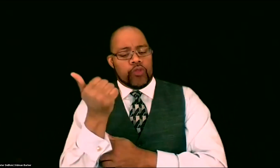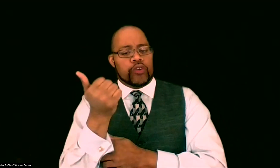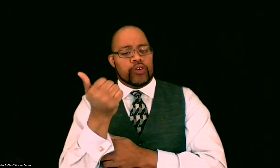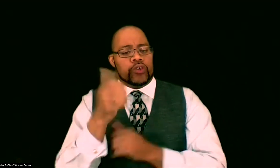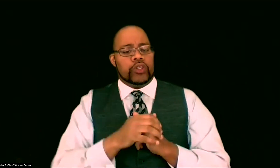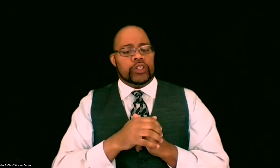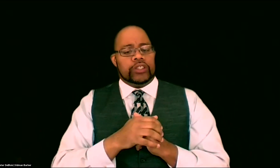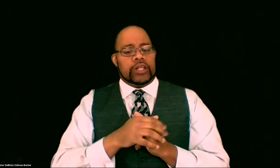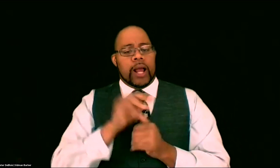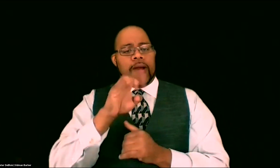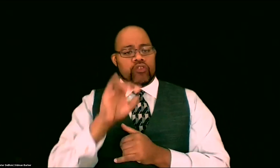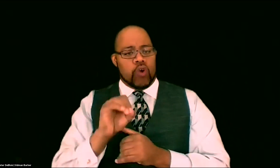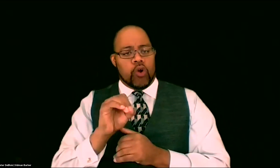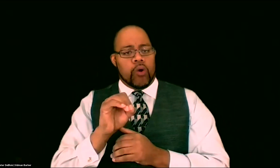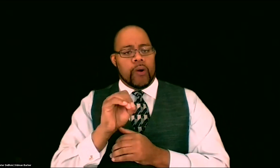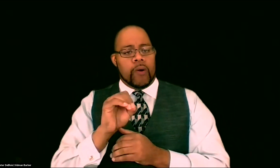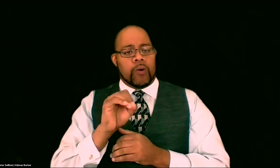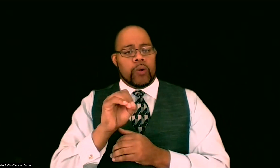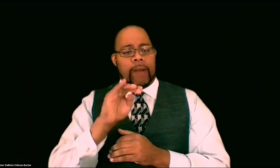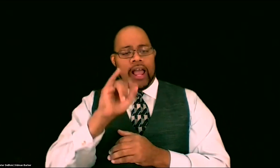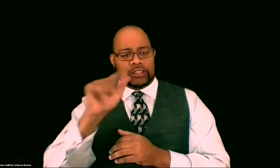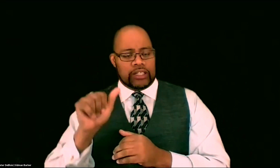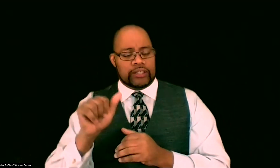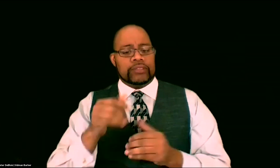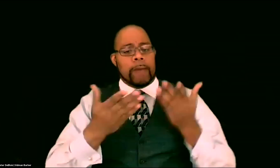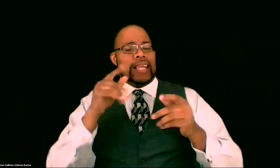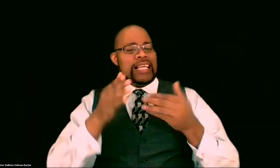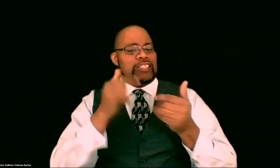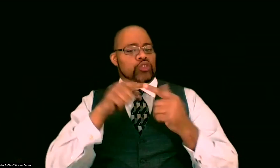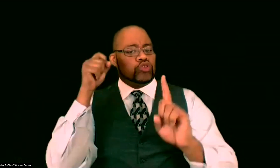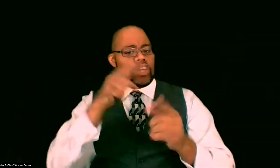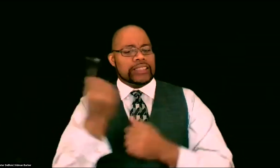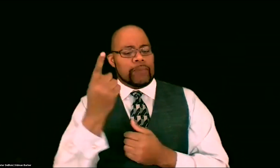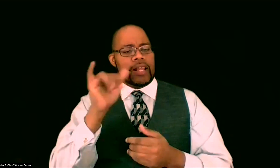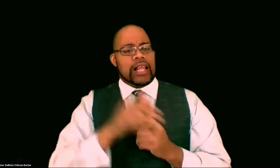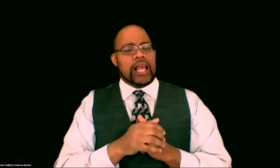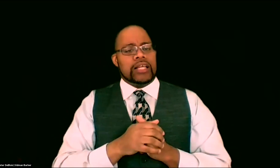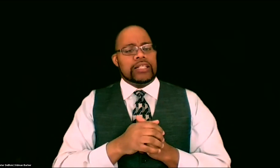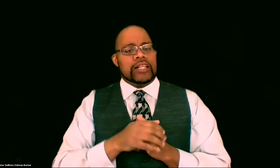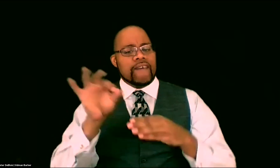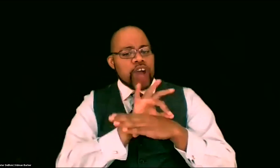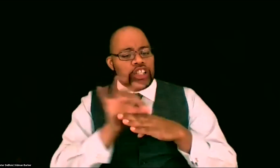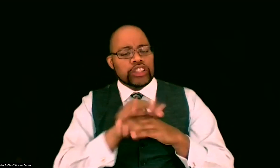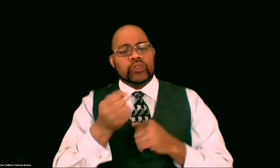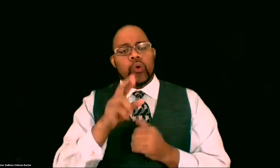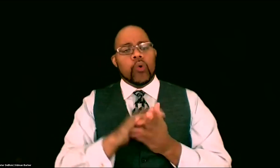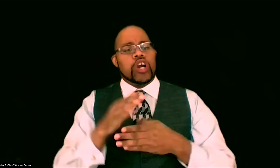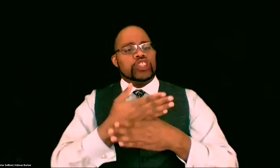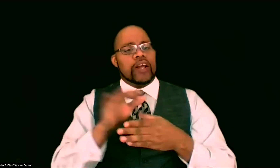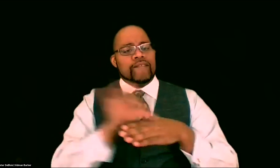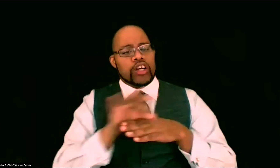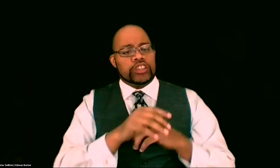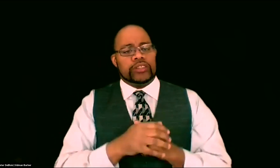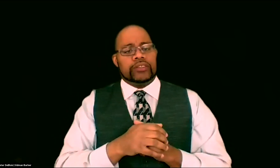mentioned a second ago, it's probably easier to target something like a functionality or at least a shared